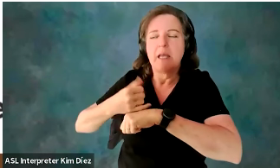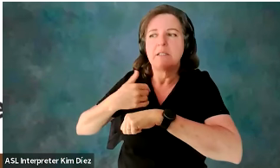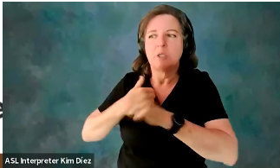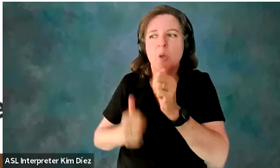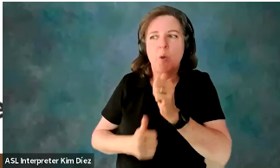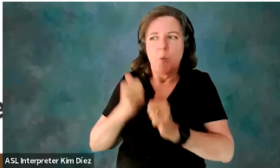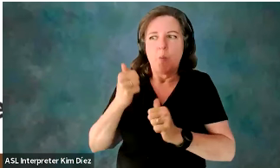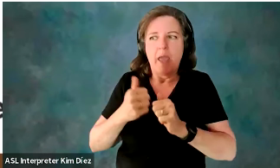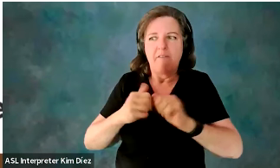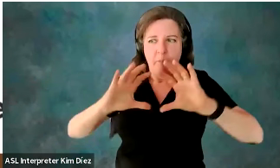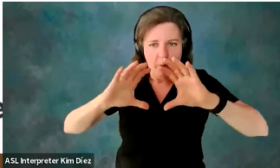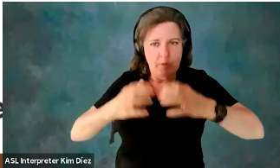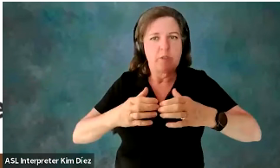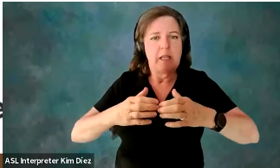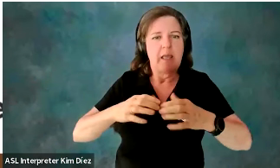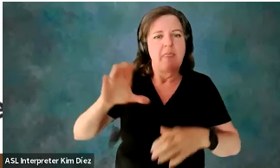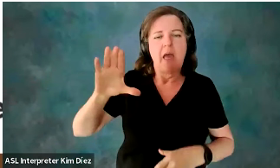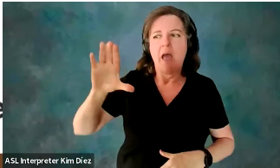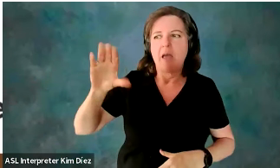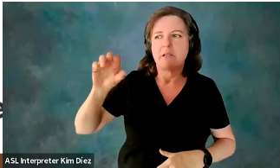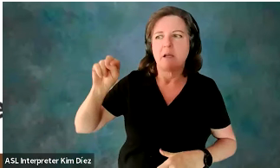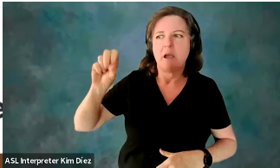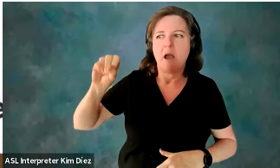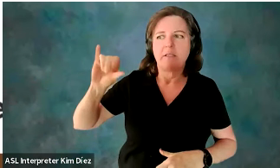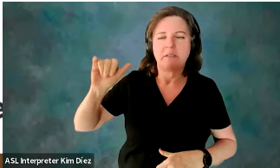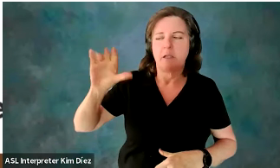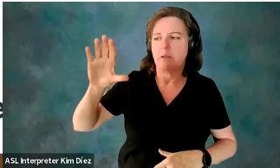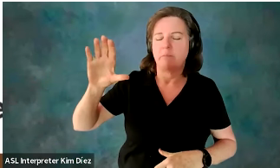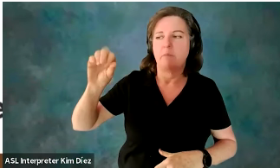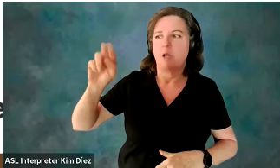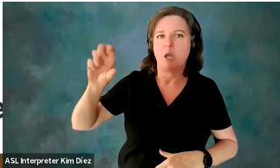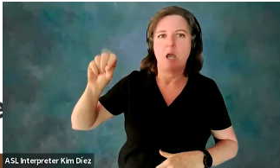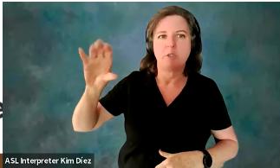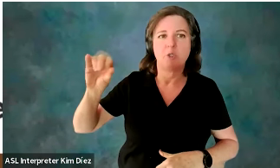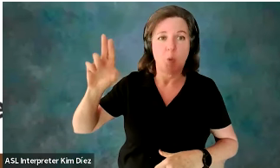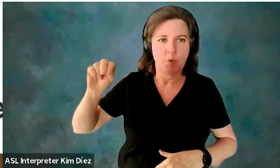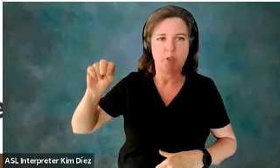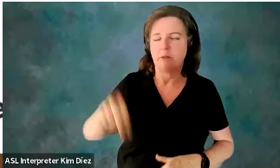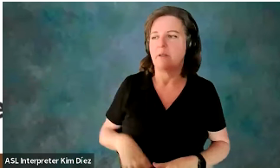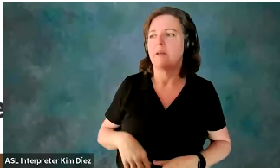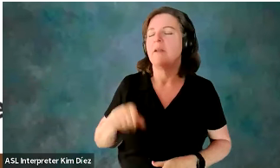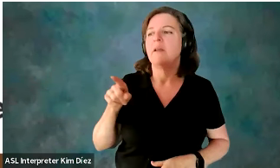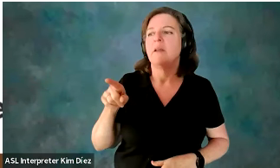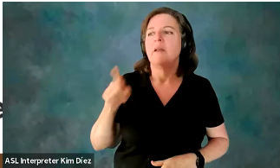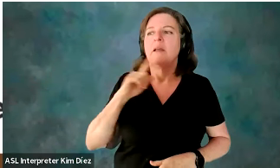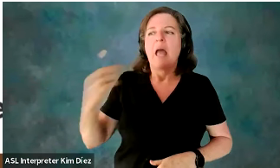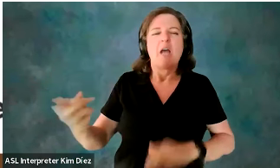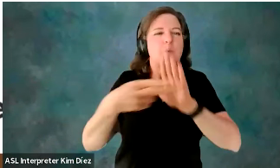confiscations, which is a unit that has just one name in the map unit